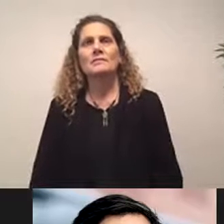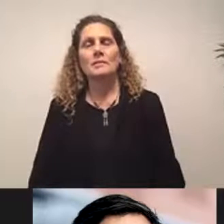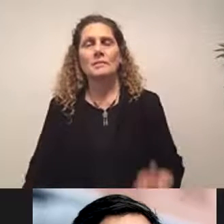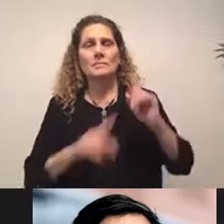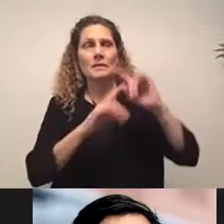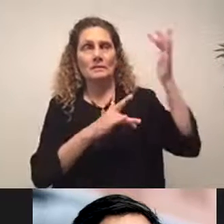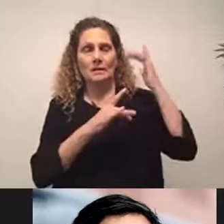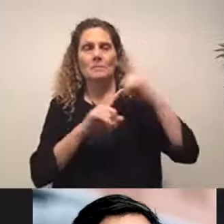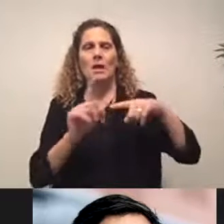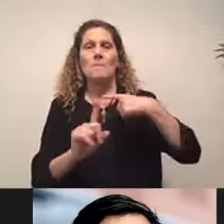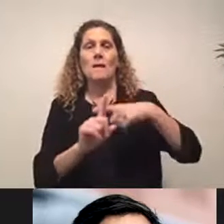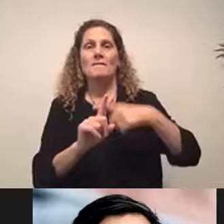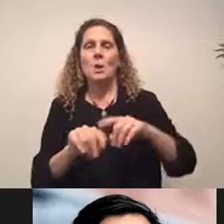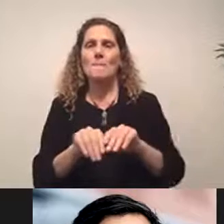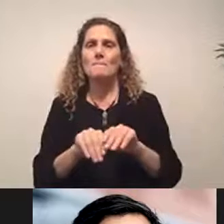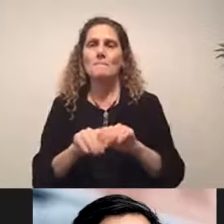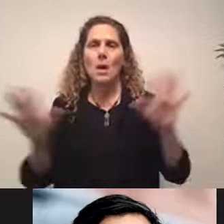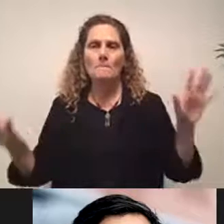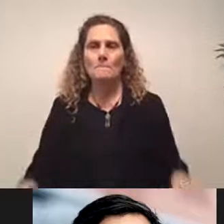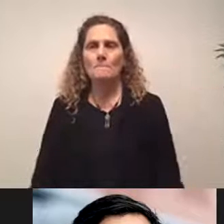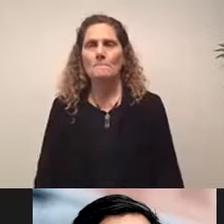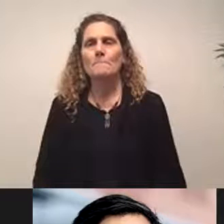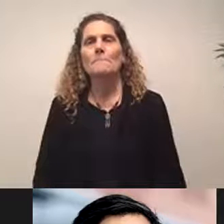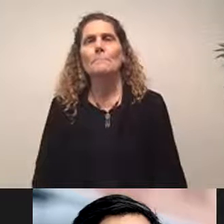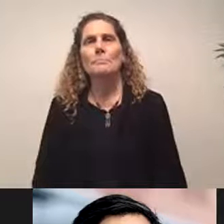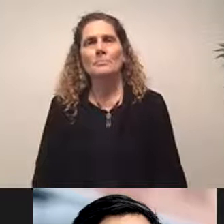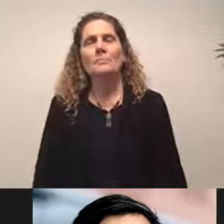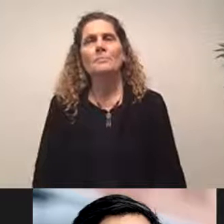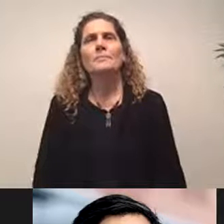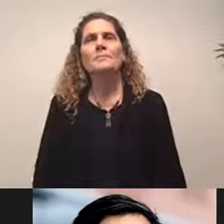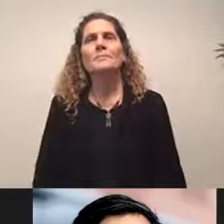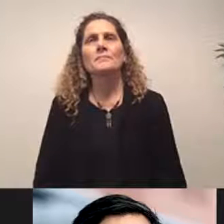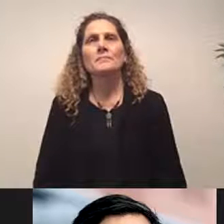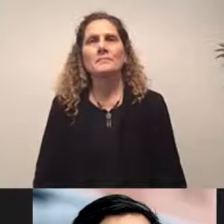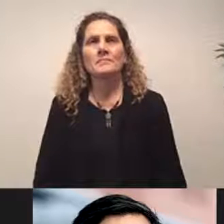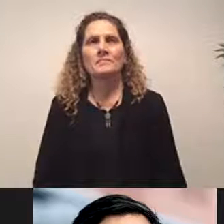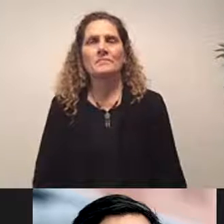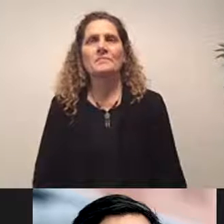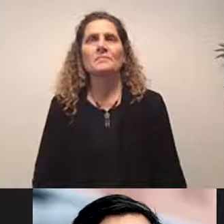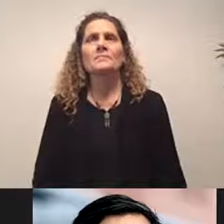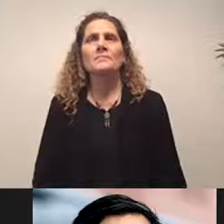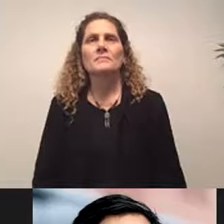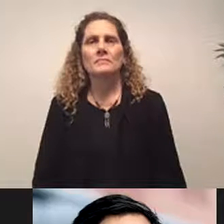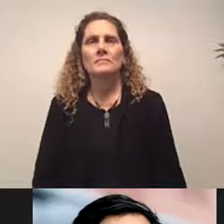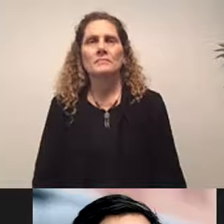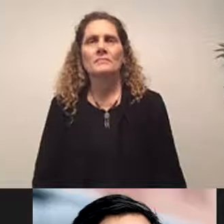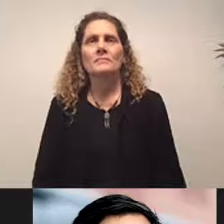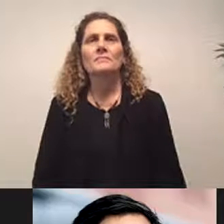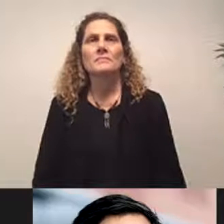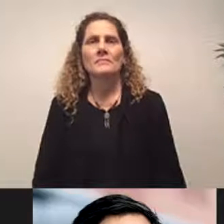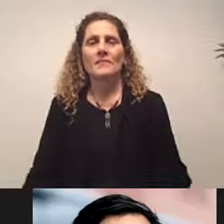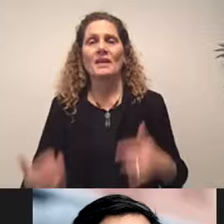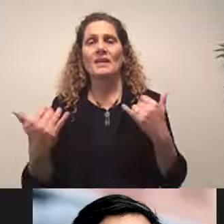To conclude today, I just wanted to make a few remarks about COVID vaccinations. Now that COVID vaccine is starting to